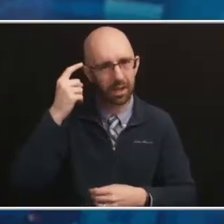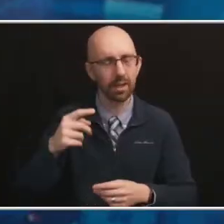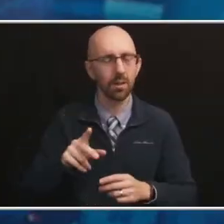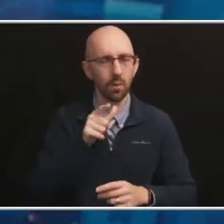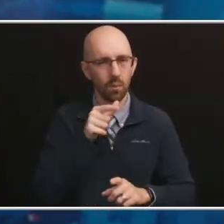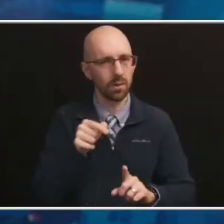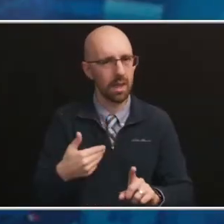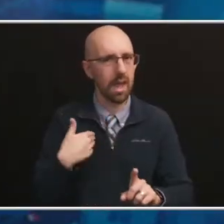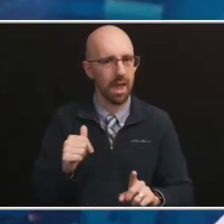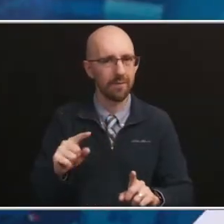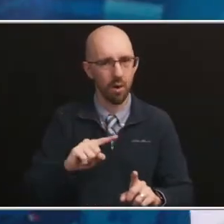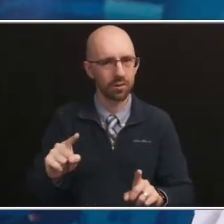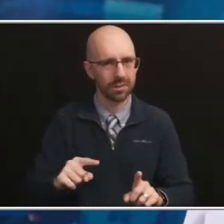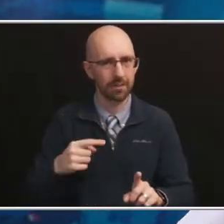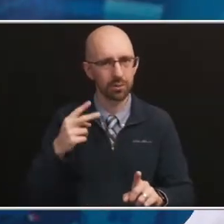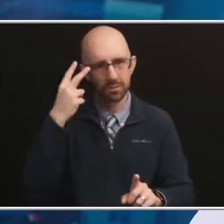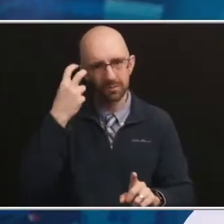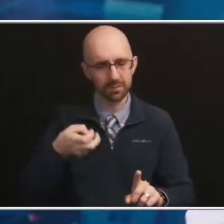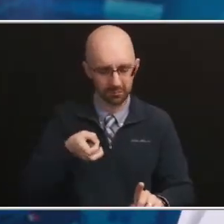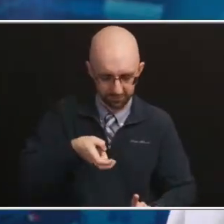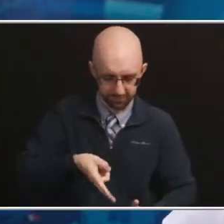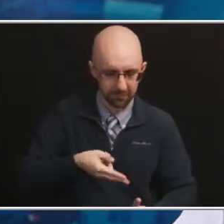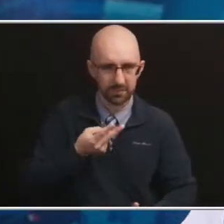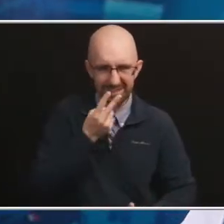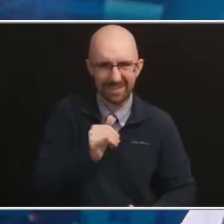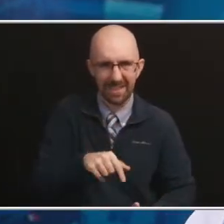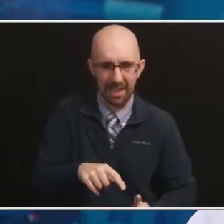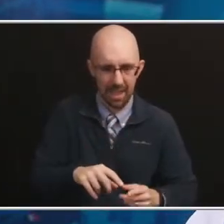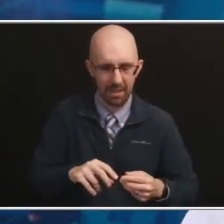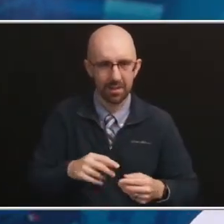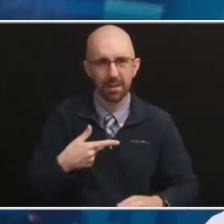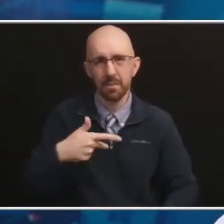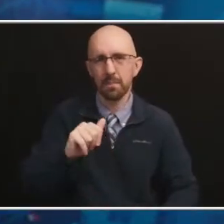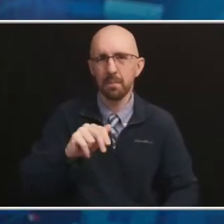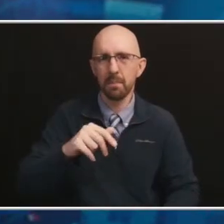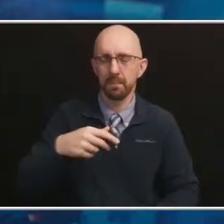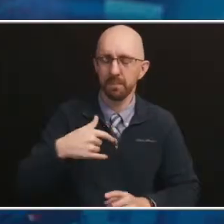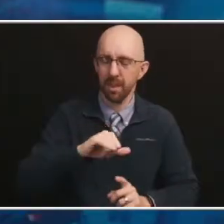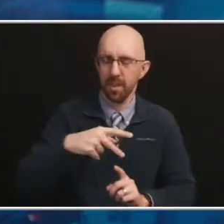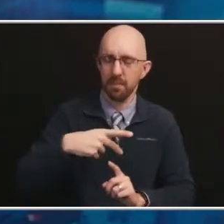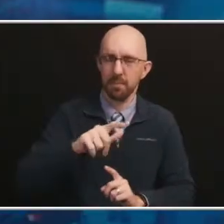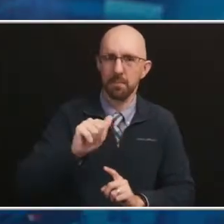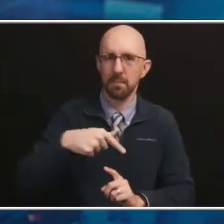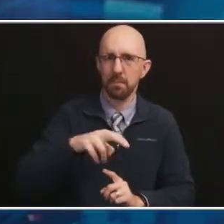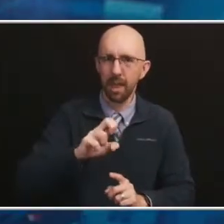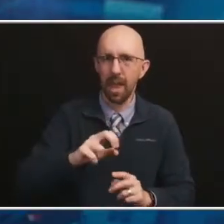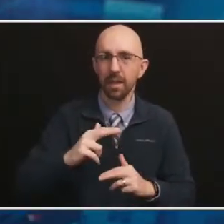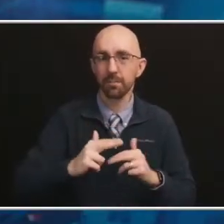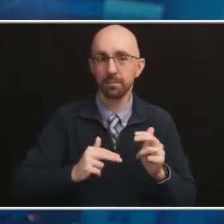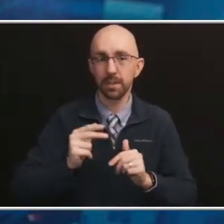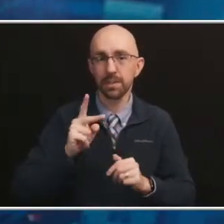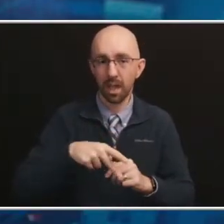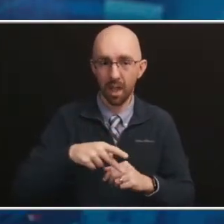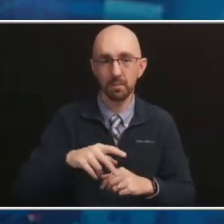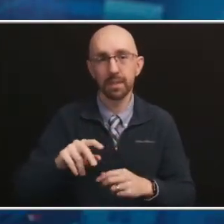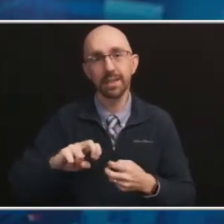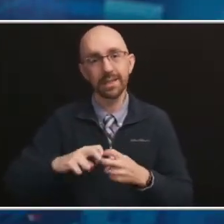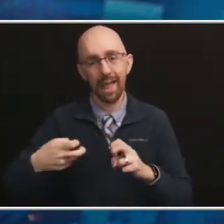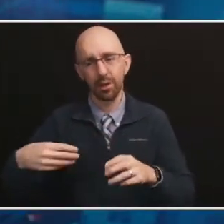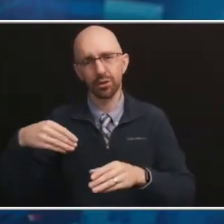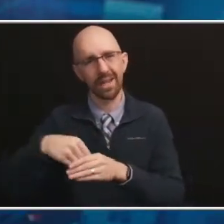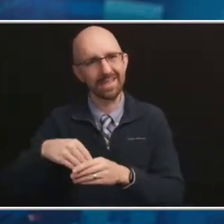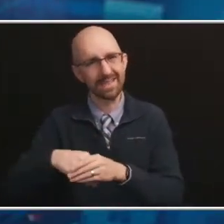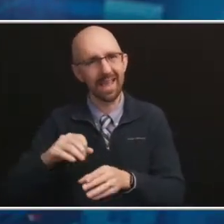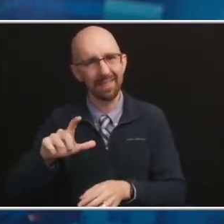Alzheimer's. And amyloid plaques are sort of this plaque that builds up on the outside of cells. Tangles are, if we look in the cells, we can see these tangles